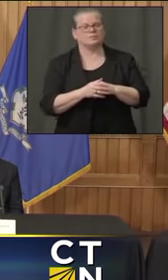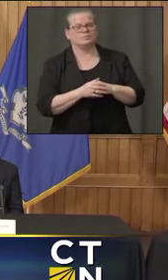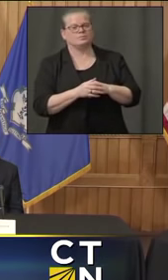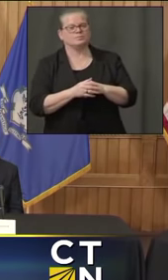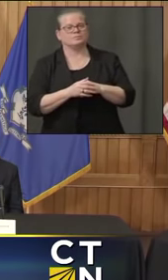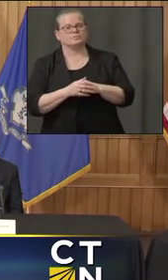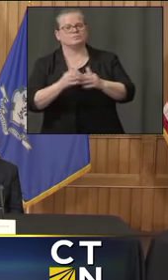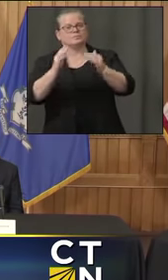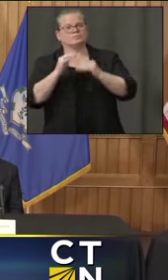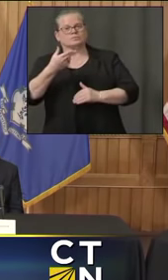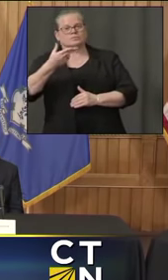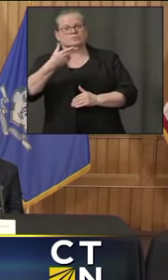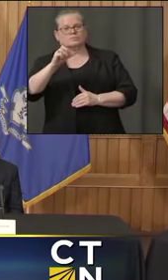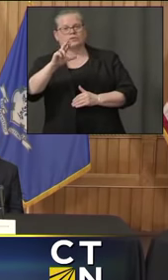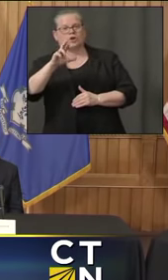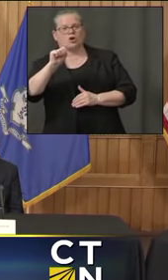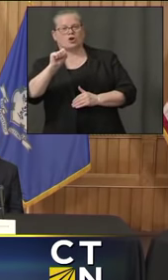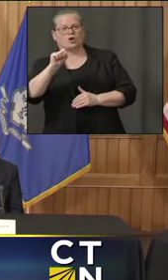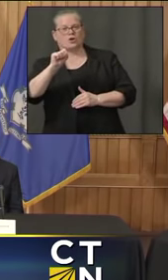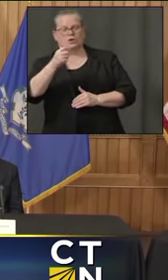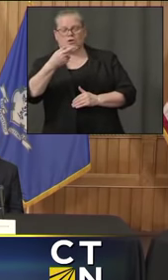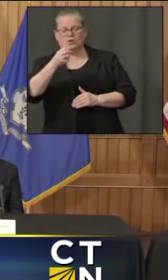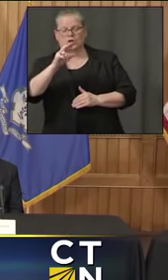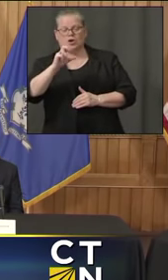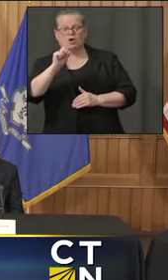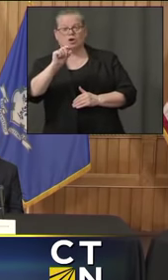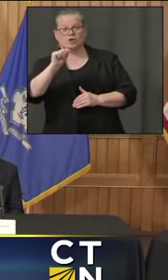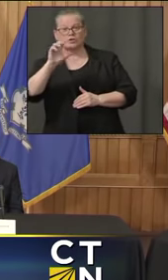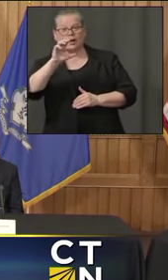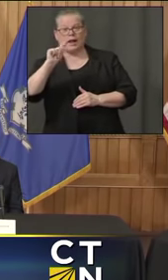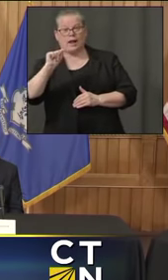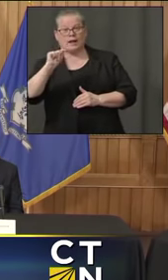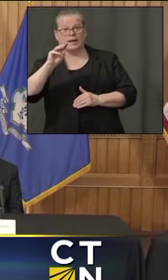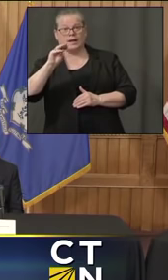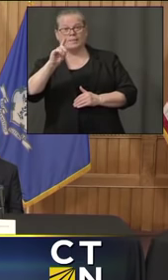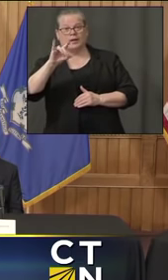Hearst, Connecticut Media. Is she doing a follow? No? Okay.